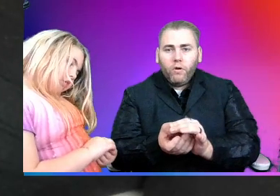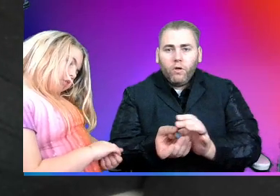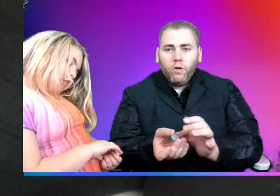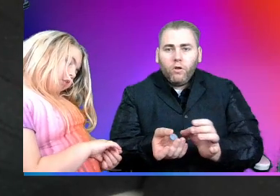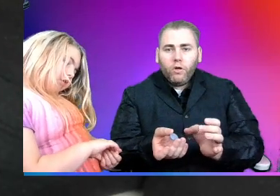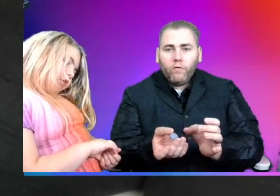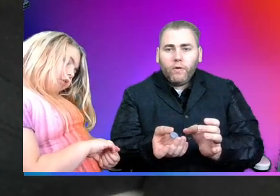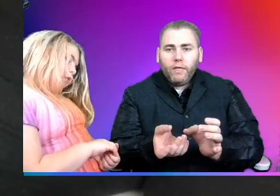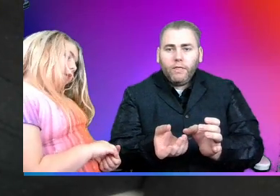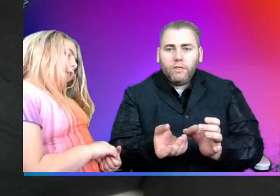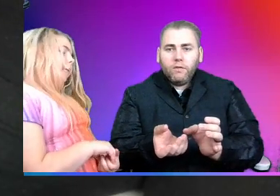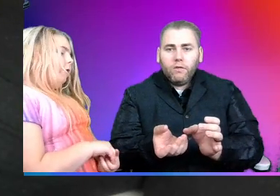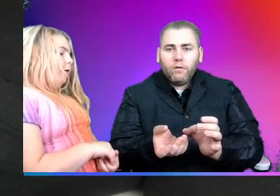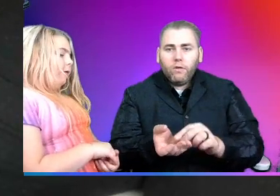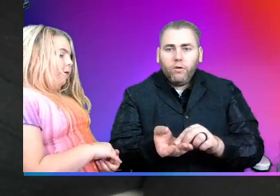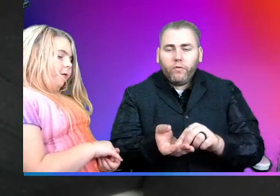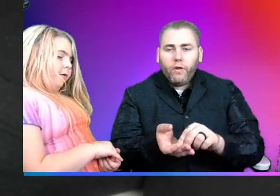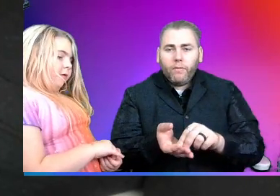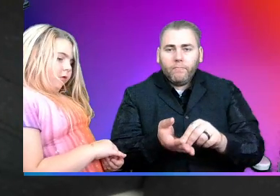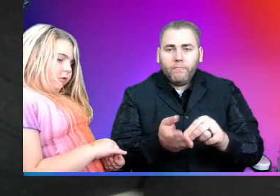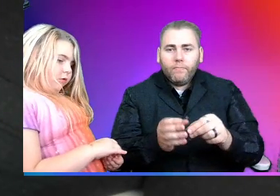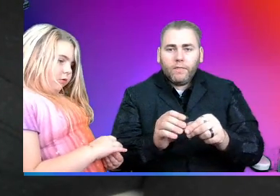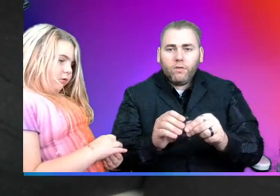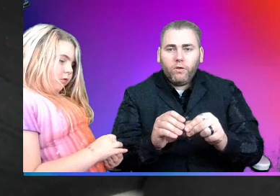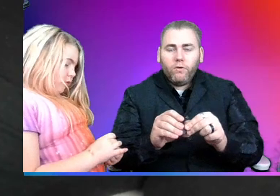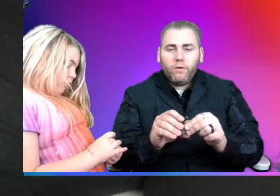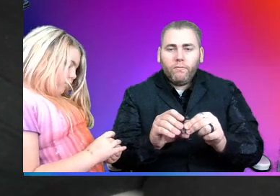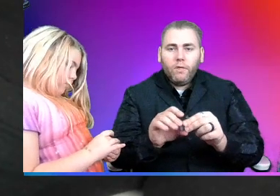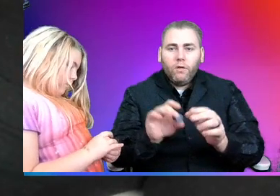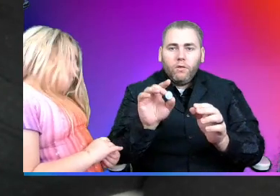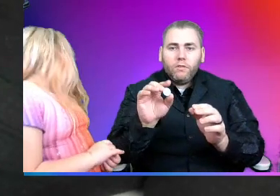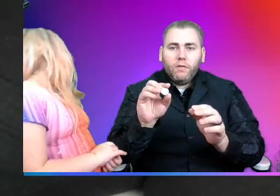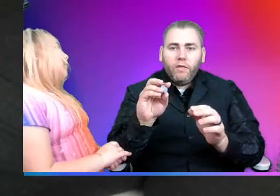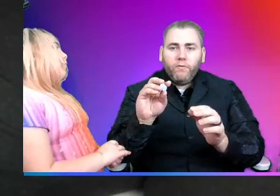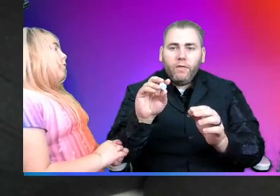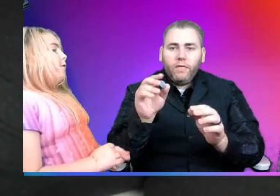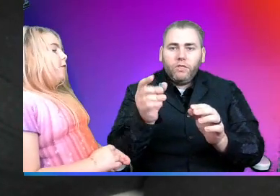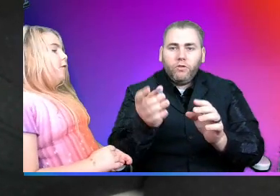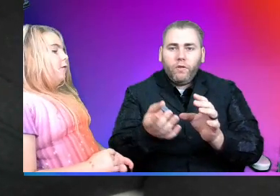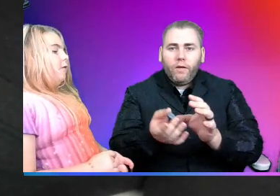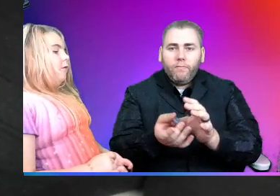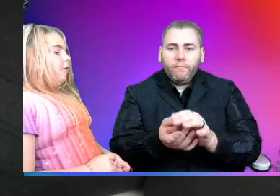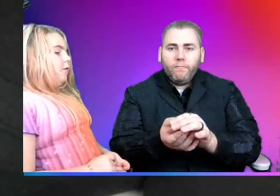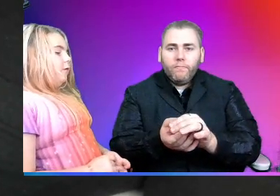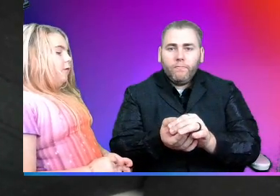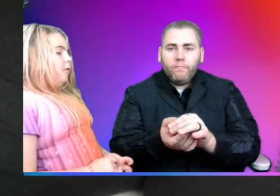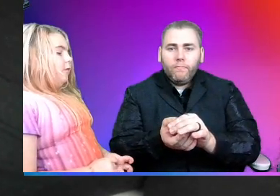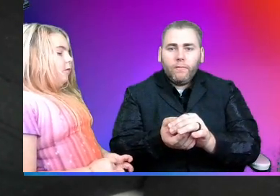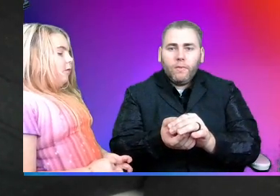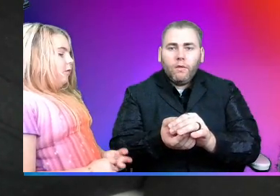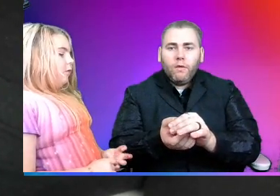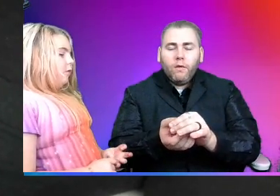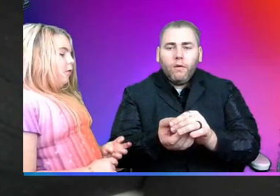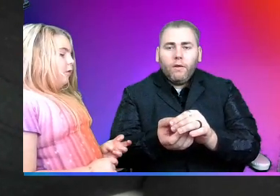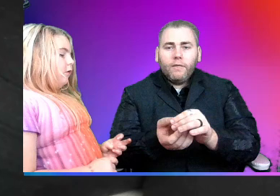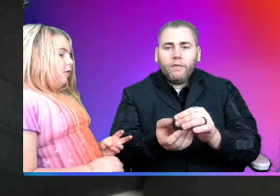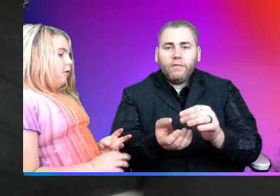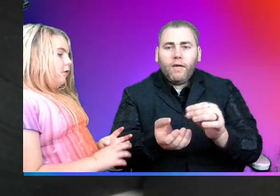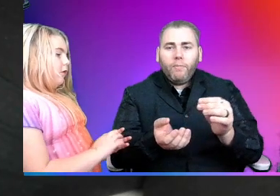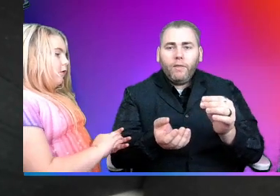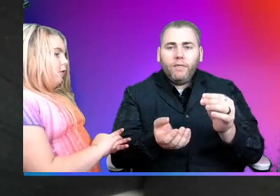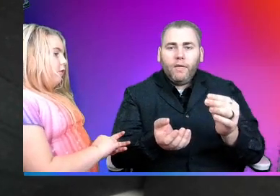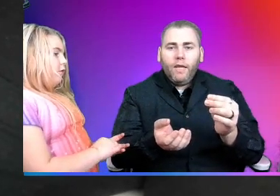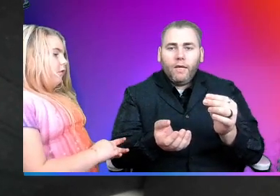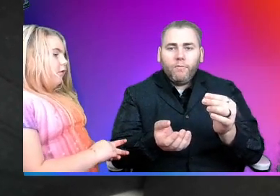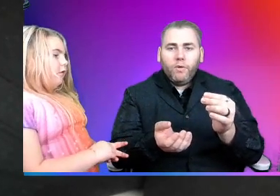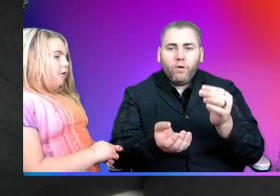over, you're going to release your thumb. That's all you're doing. Simply release your thumb. It's going to